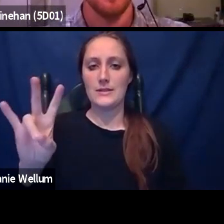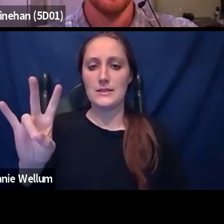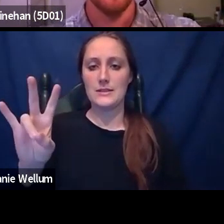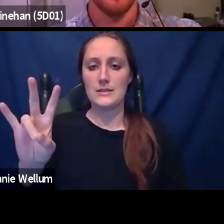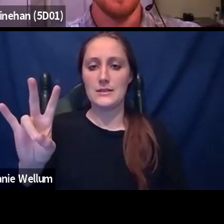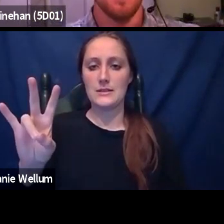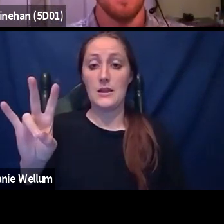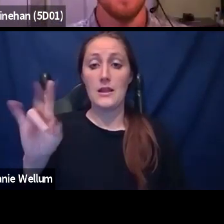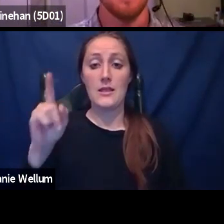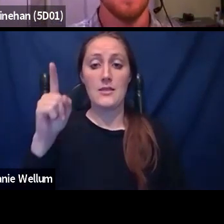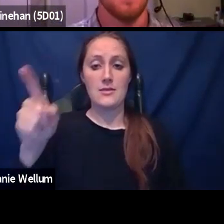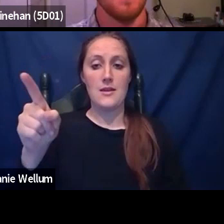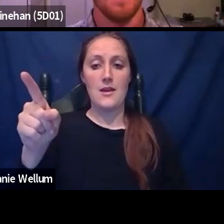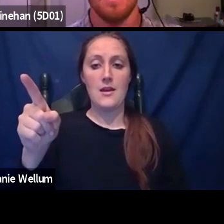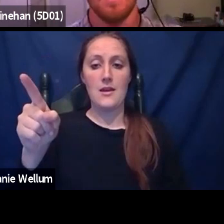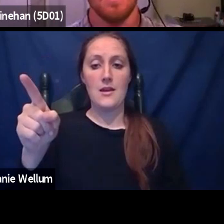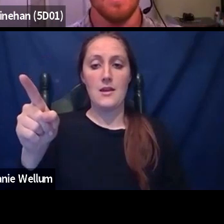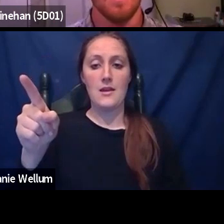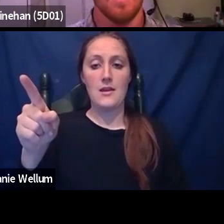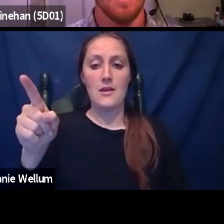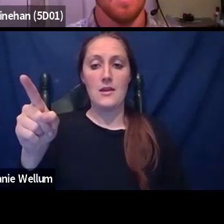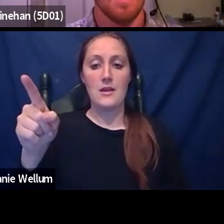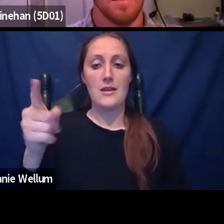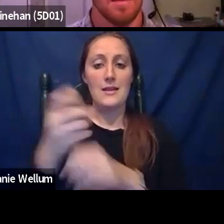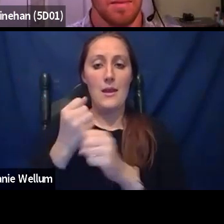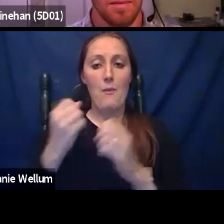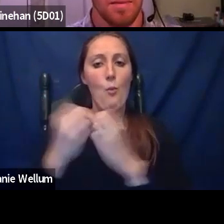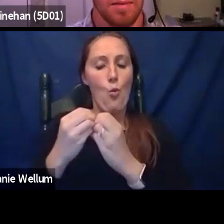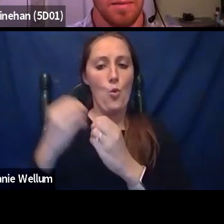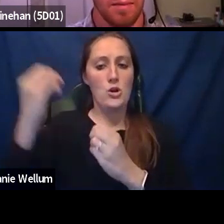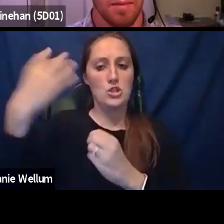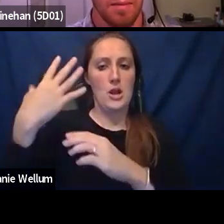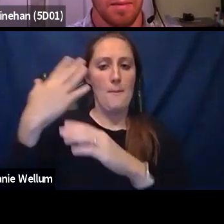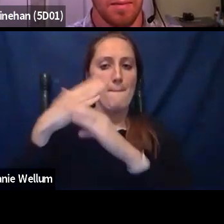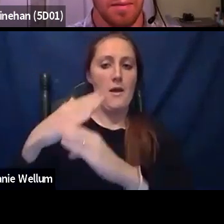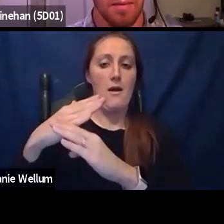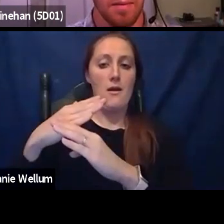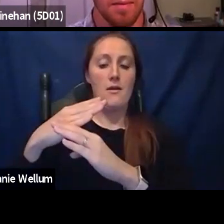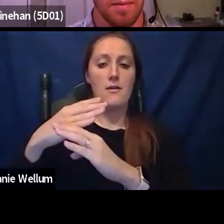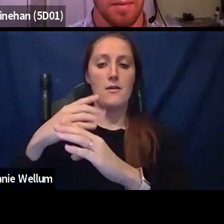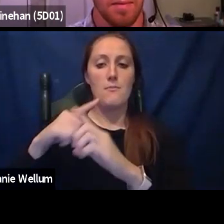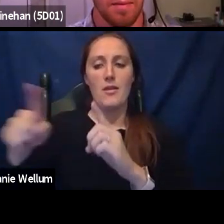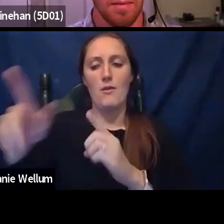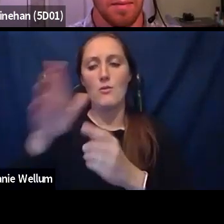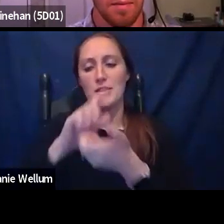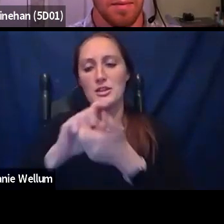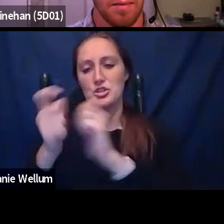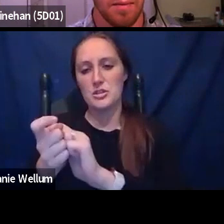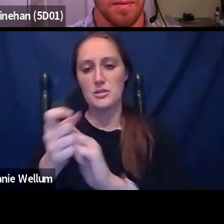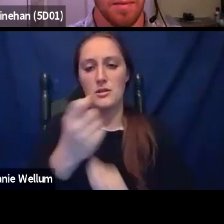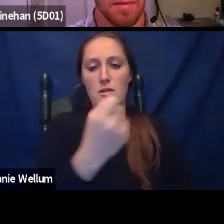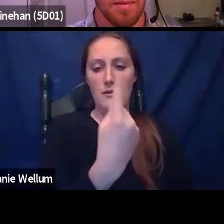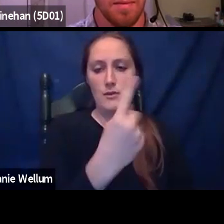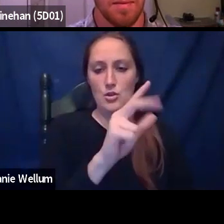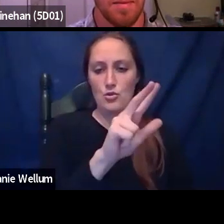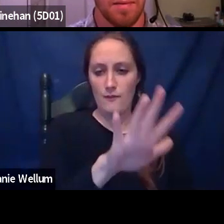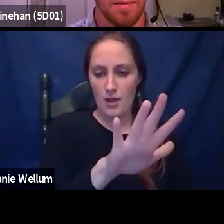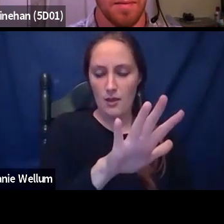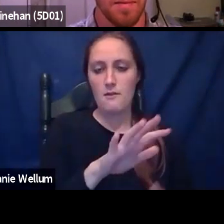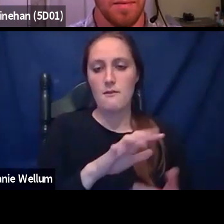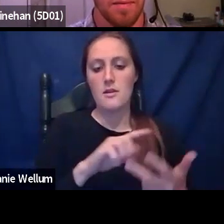be the ones who actually caught a little more of the shadow, but there's gonna be changing. I believe 1135